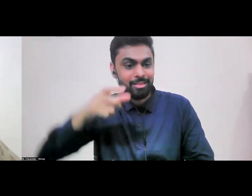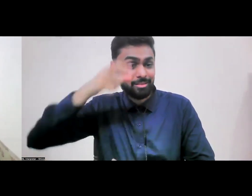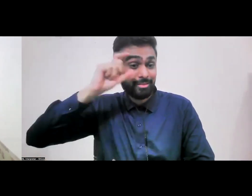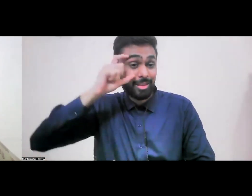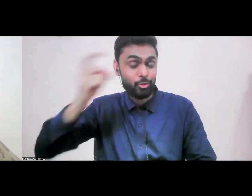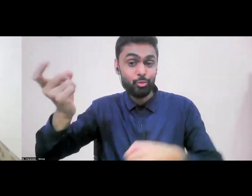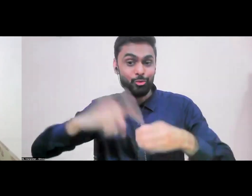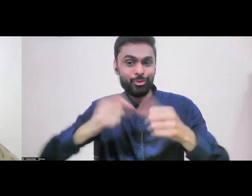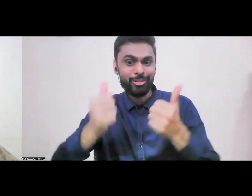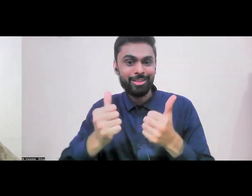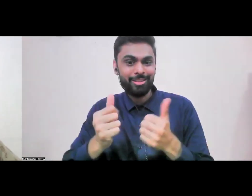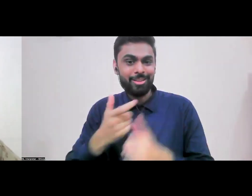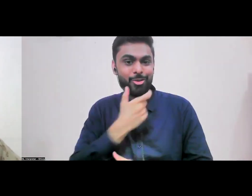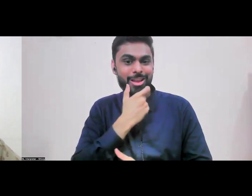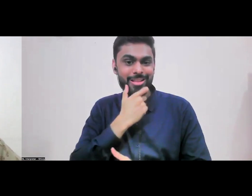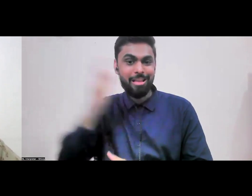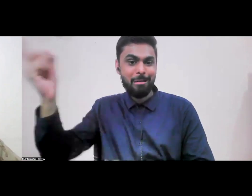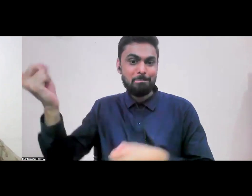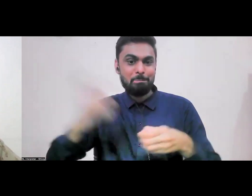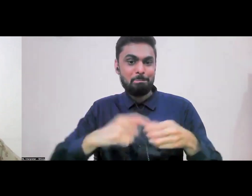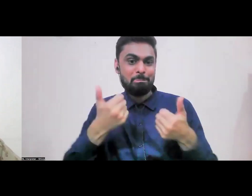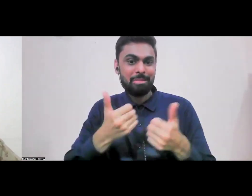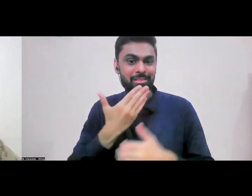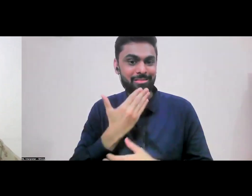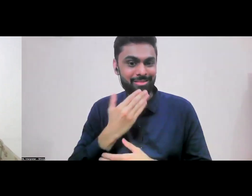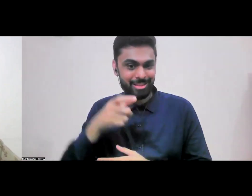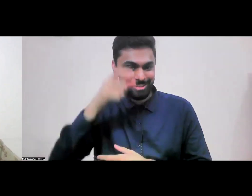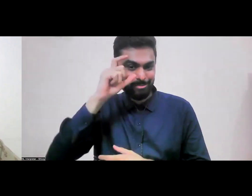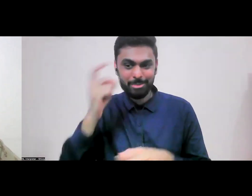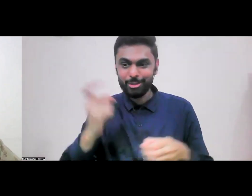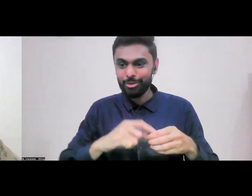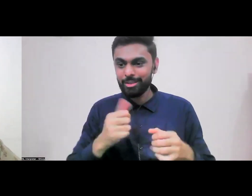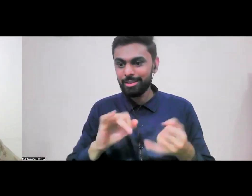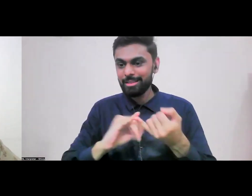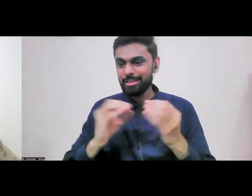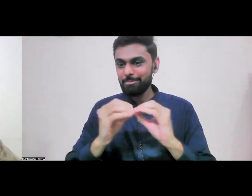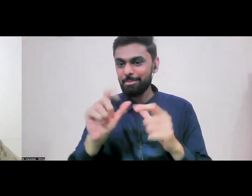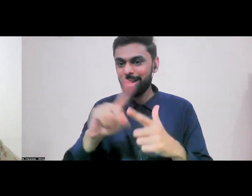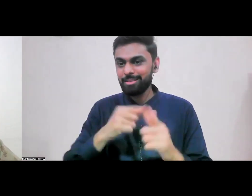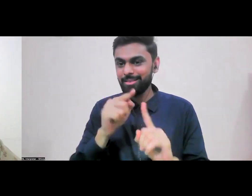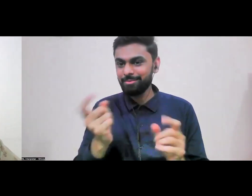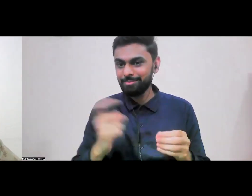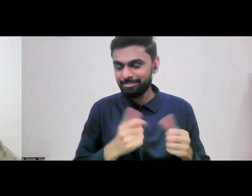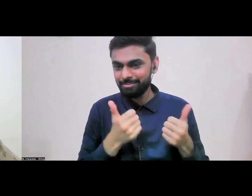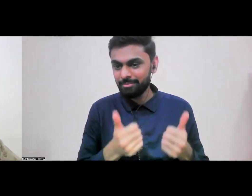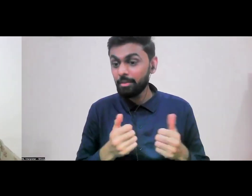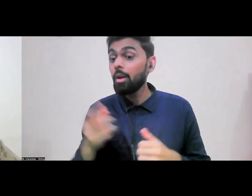UK. So yeah, Kritika, coming to you,